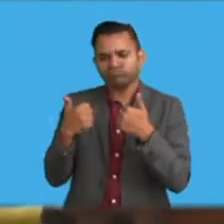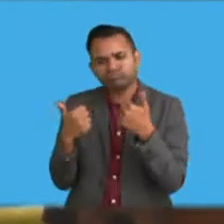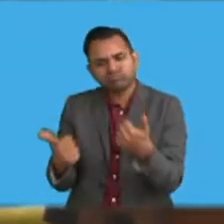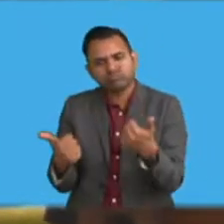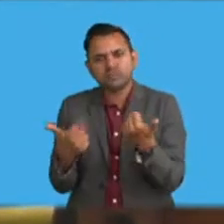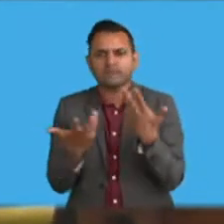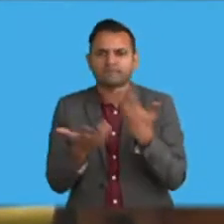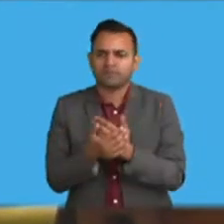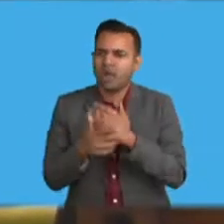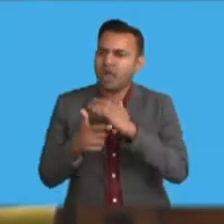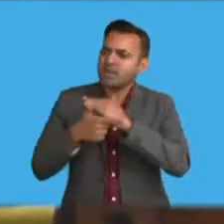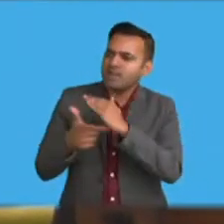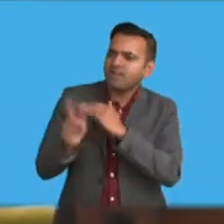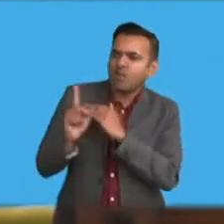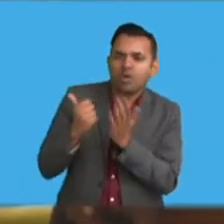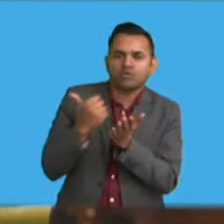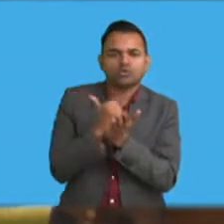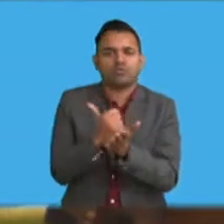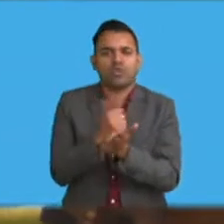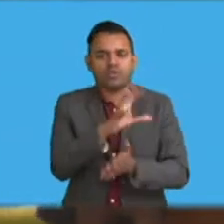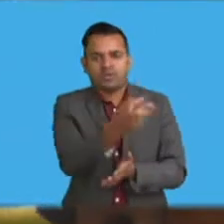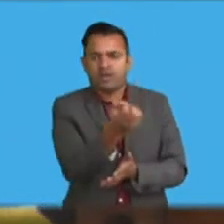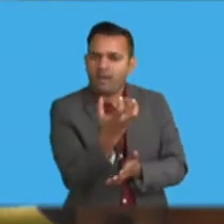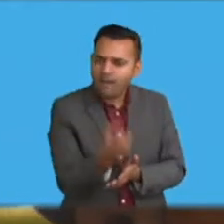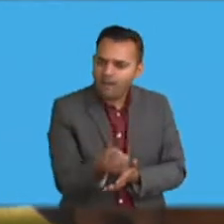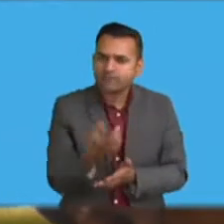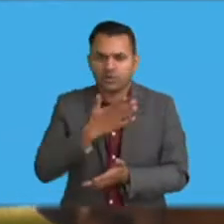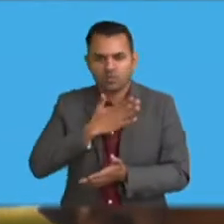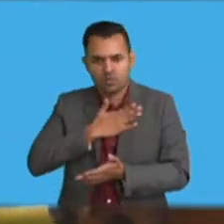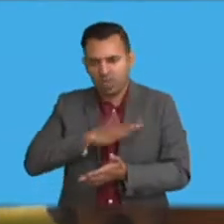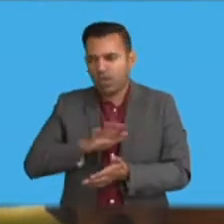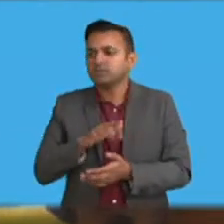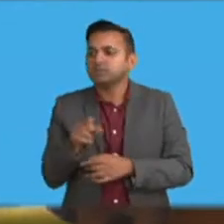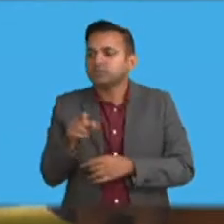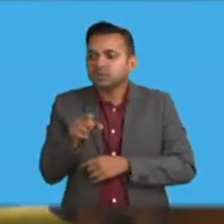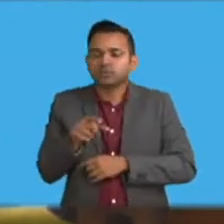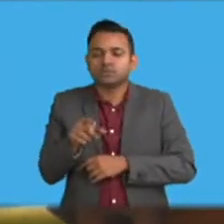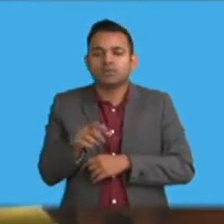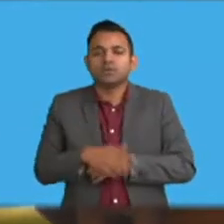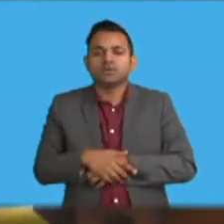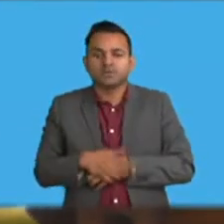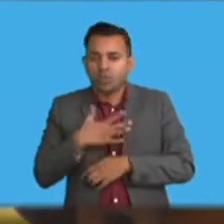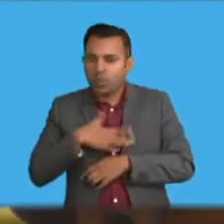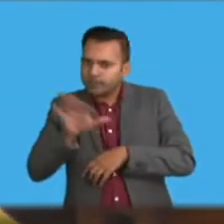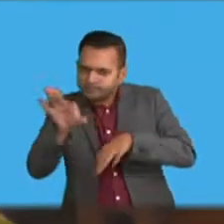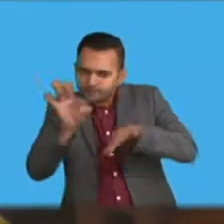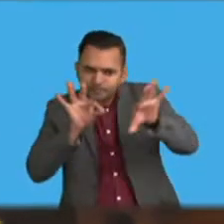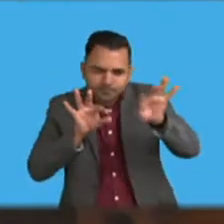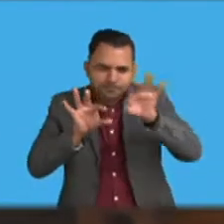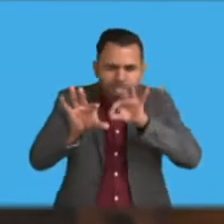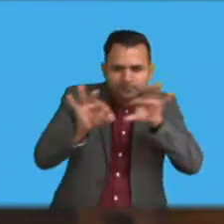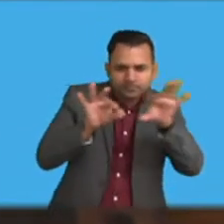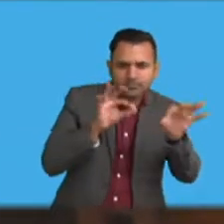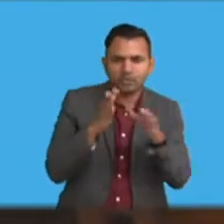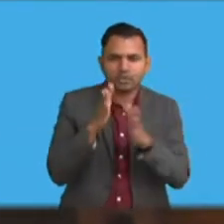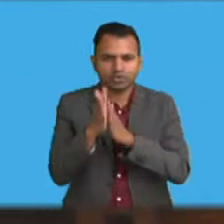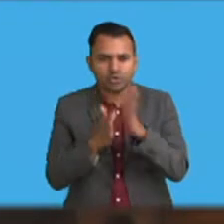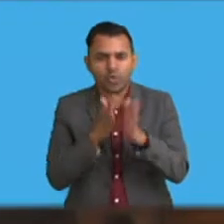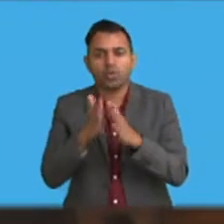initiatives. I wish now to highlight these particular stories, Madam Speaker. Madam Speaker, we have Mr.